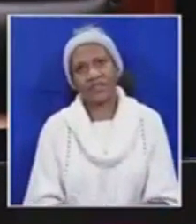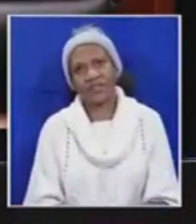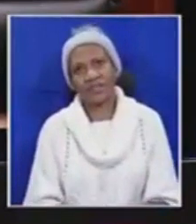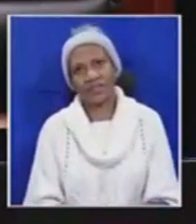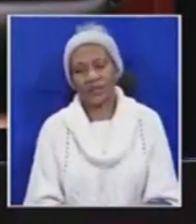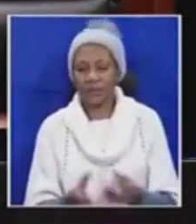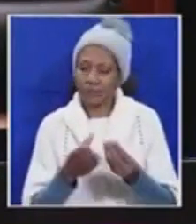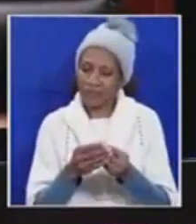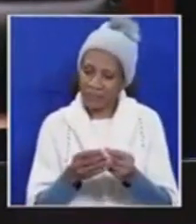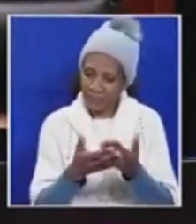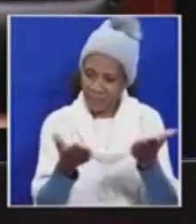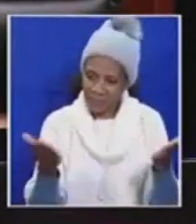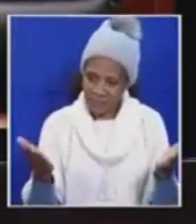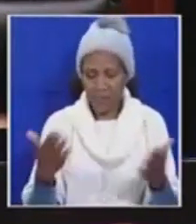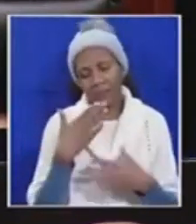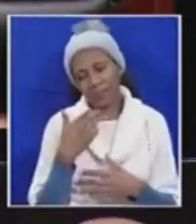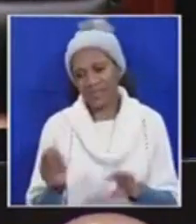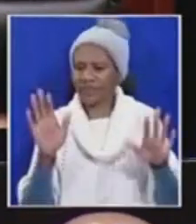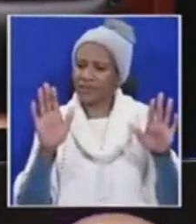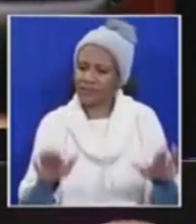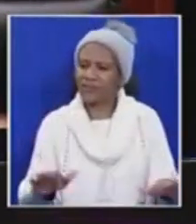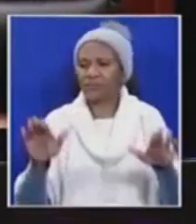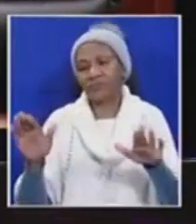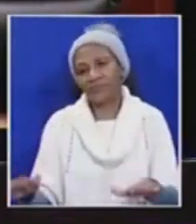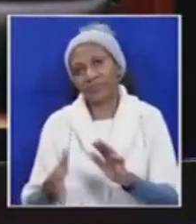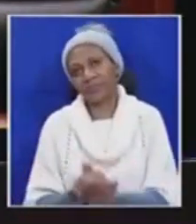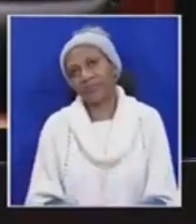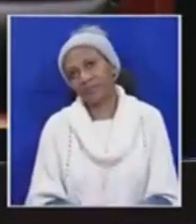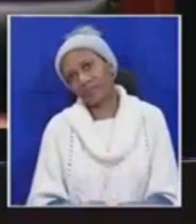Honourable Members, can we please be in order?